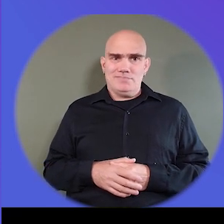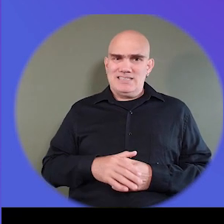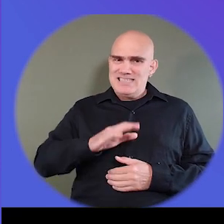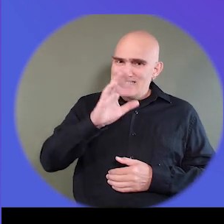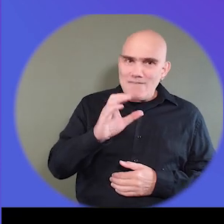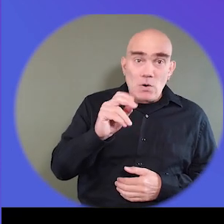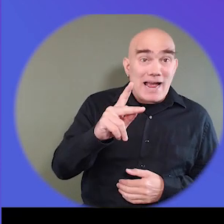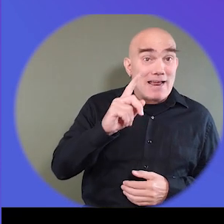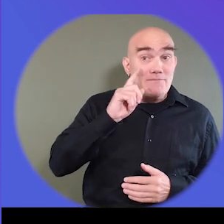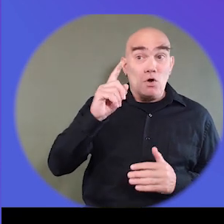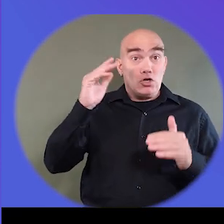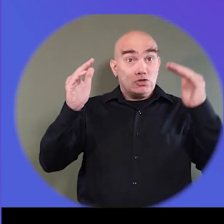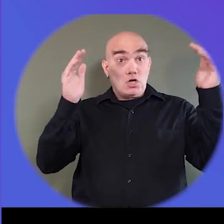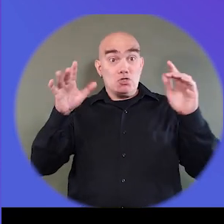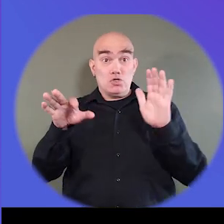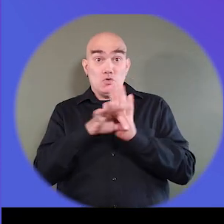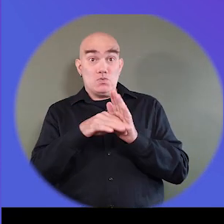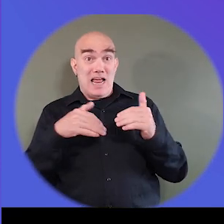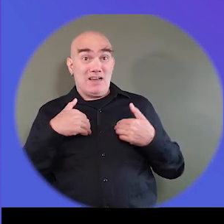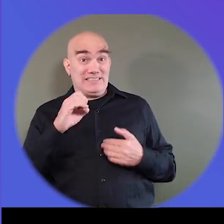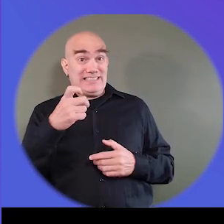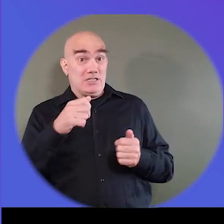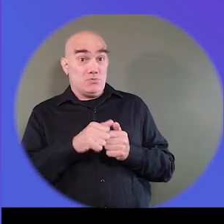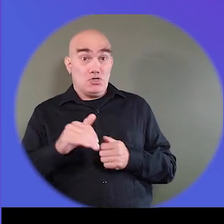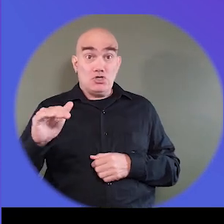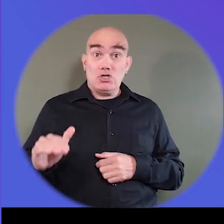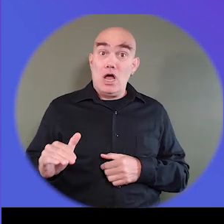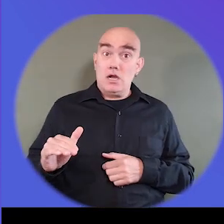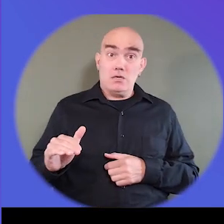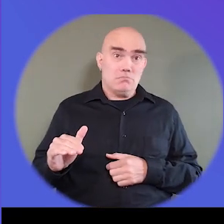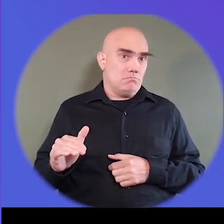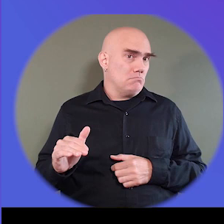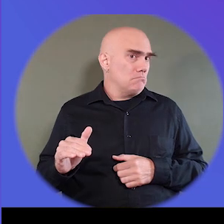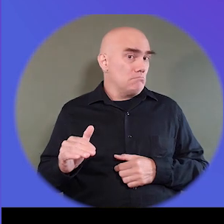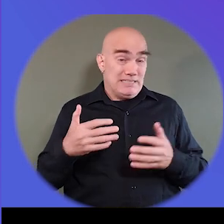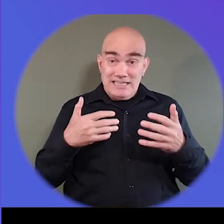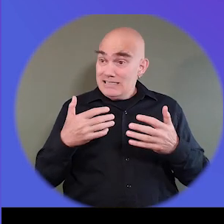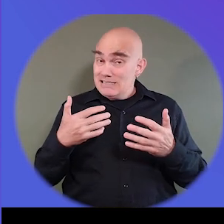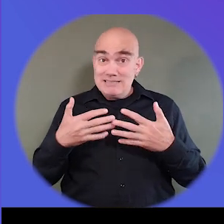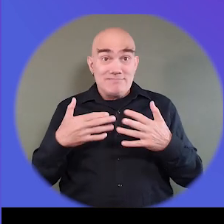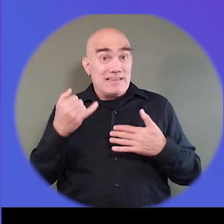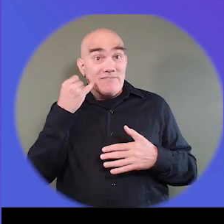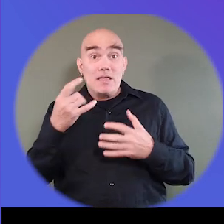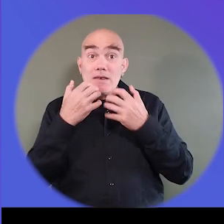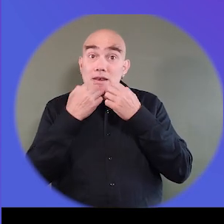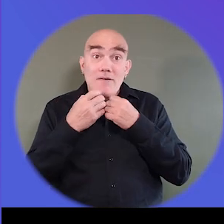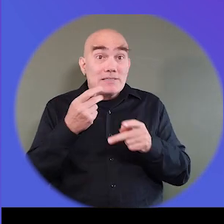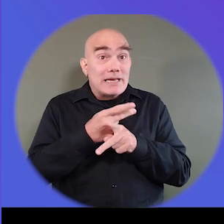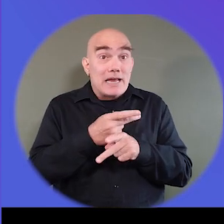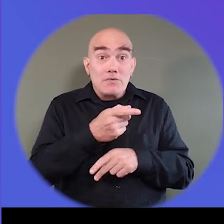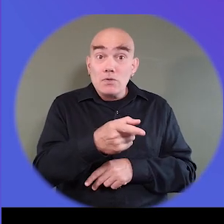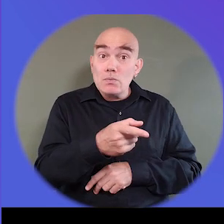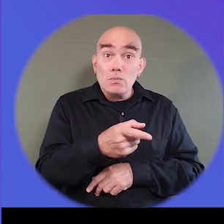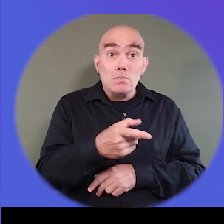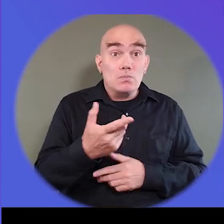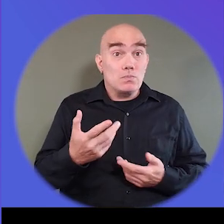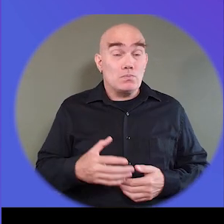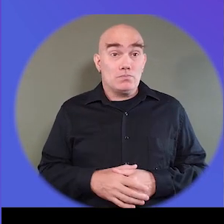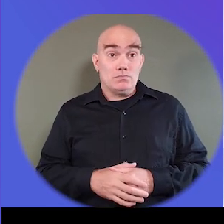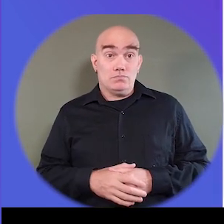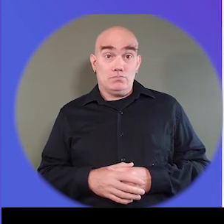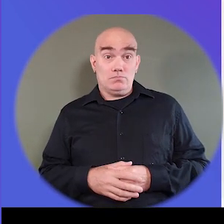is never okay for an adult to choose to have sex with a child, even if they love and take care of you.